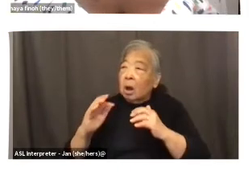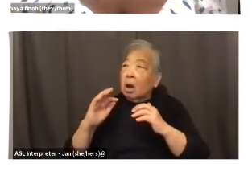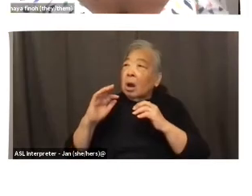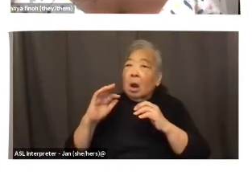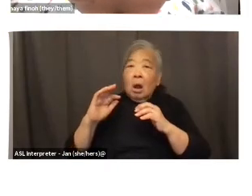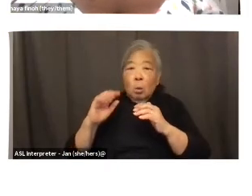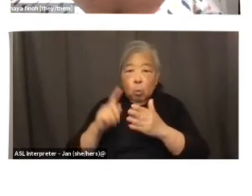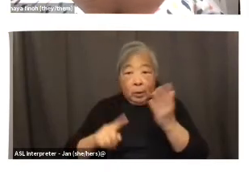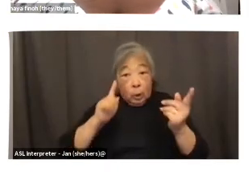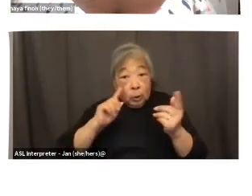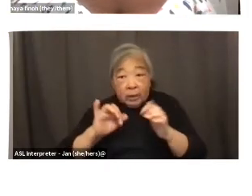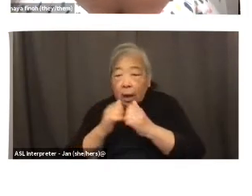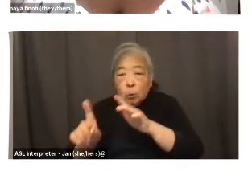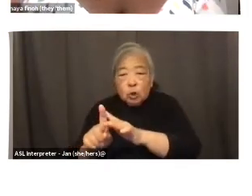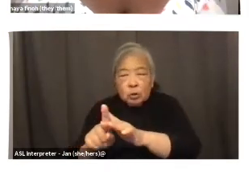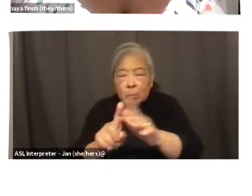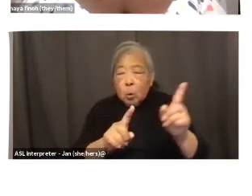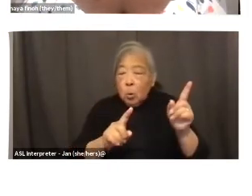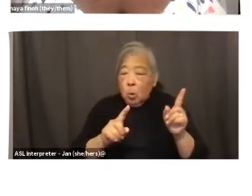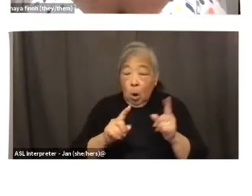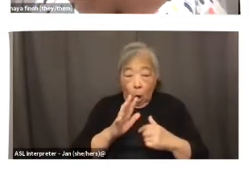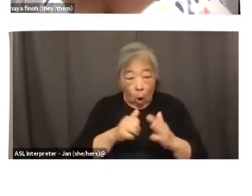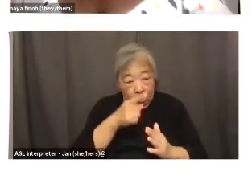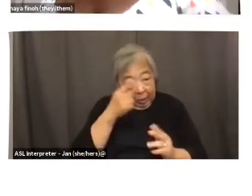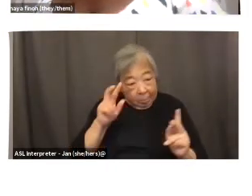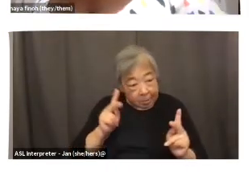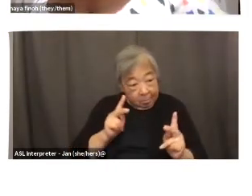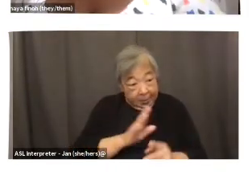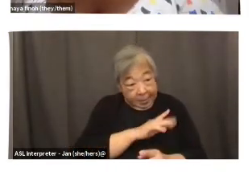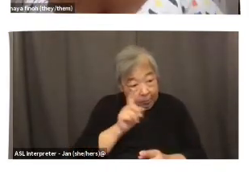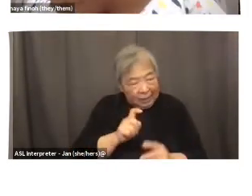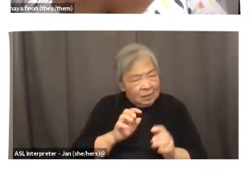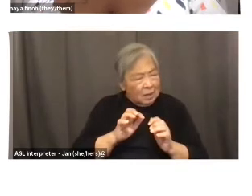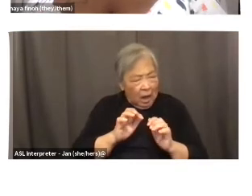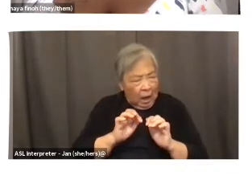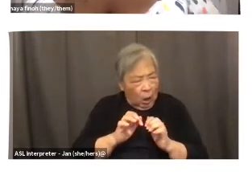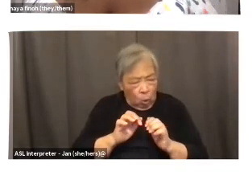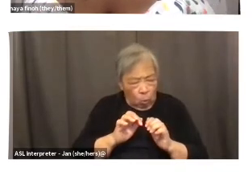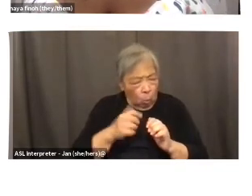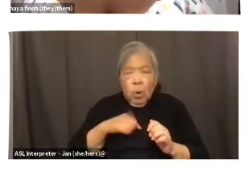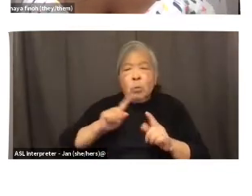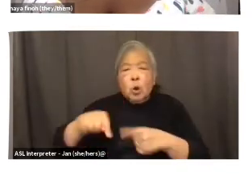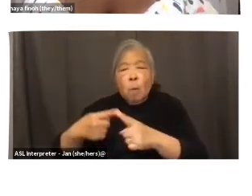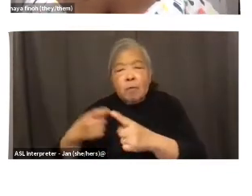we actually center the needs of all Black people in our liberation movements? Where do we go from here?